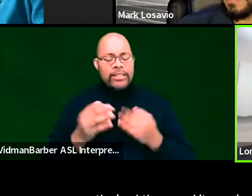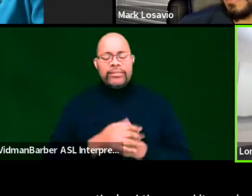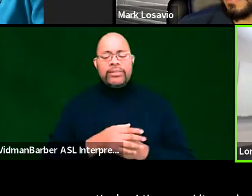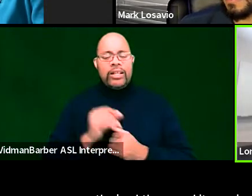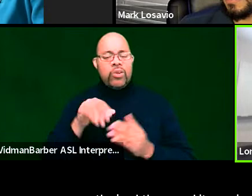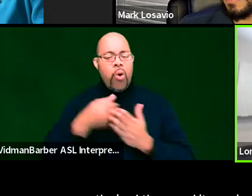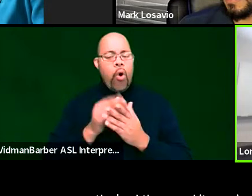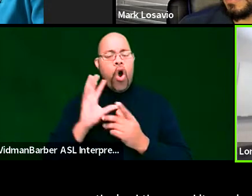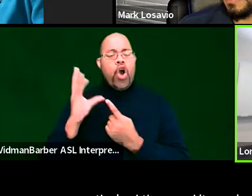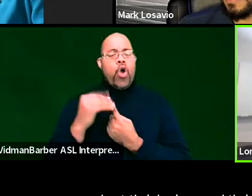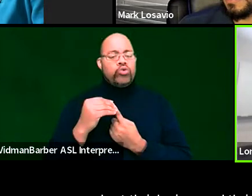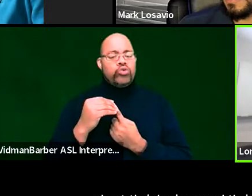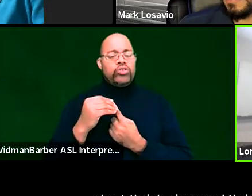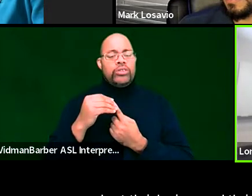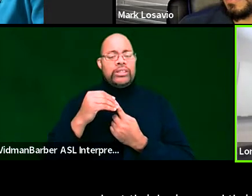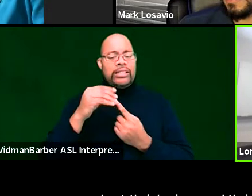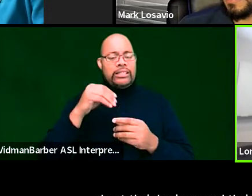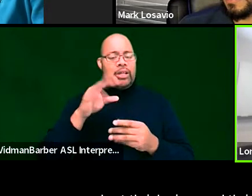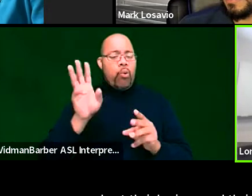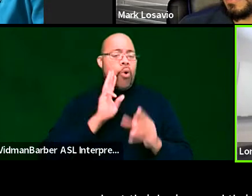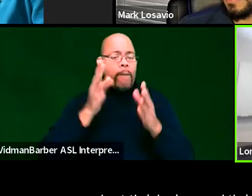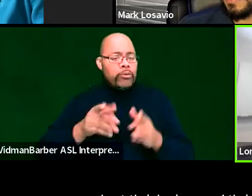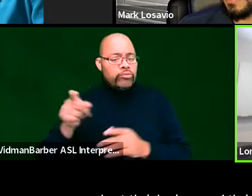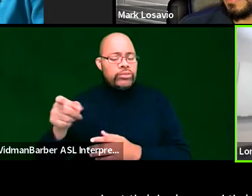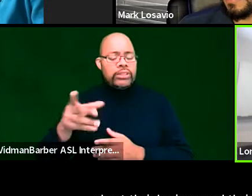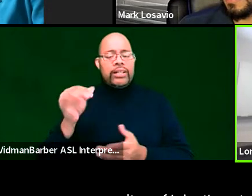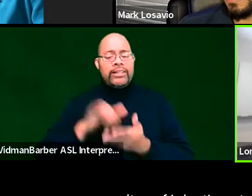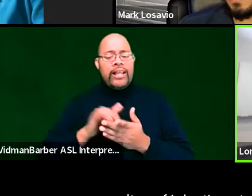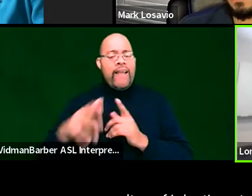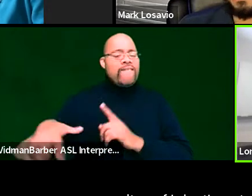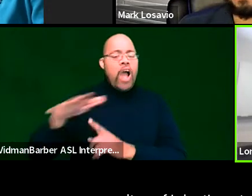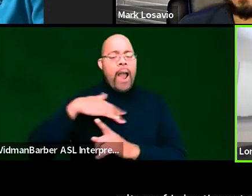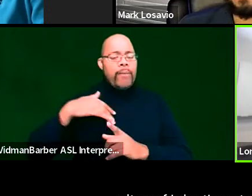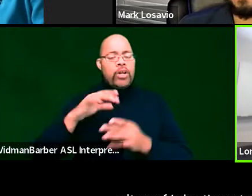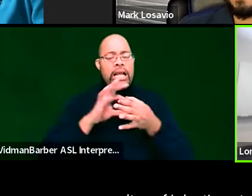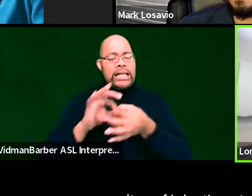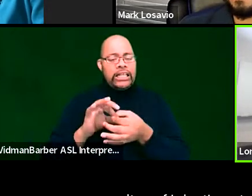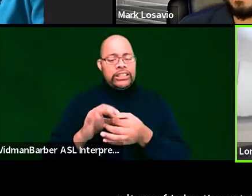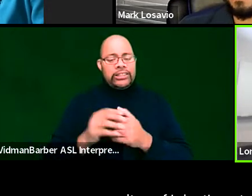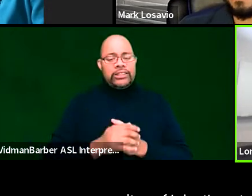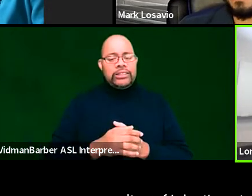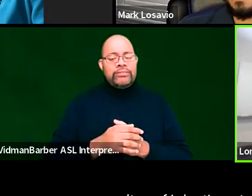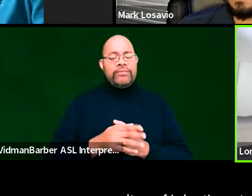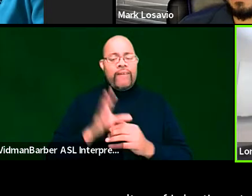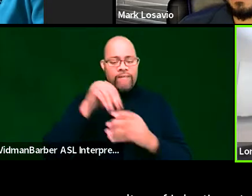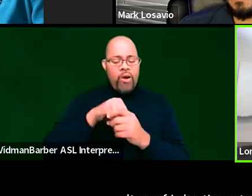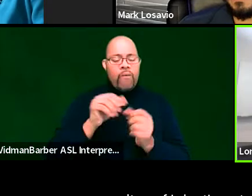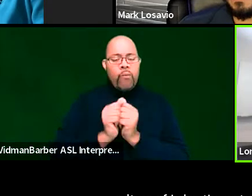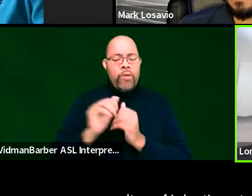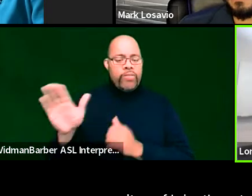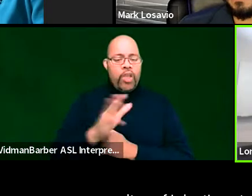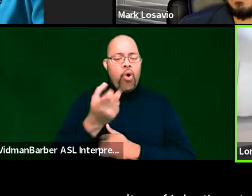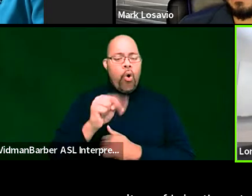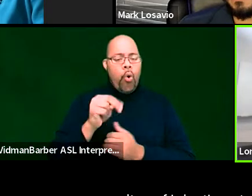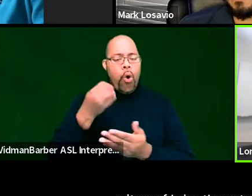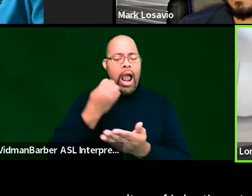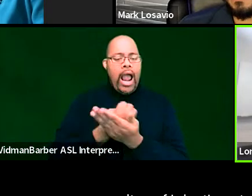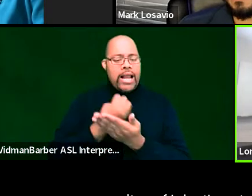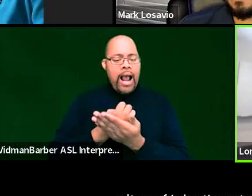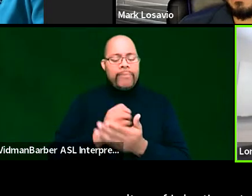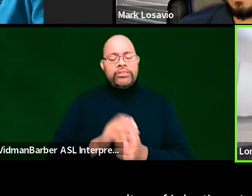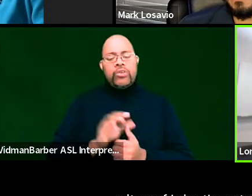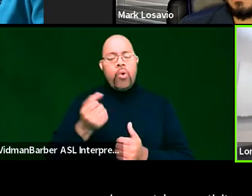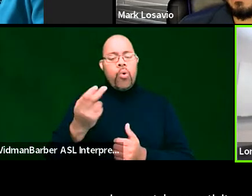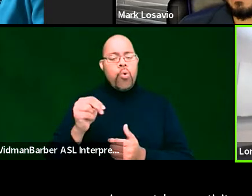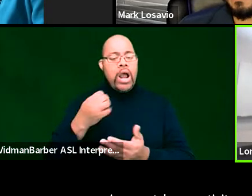that whole culture of being a waterman and how that environmental connectivity came into place with their own economic, right? Their